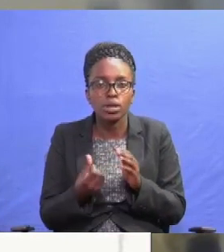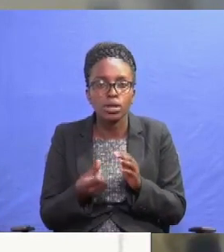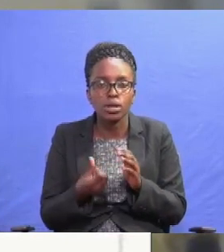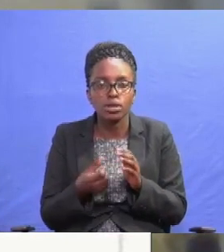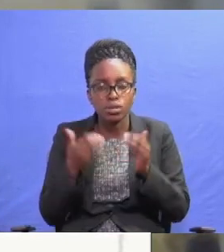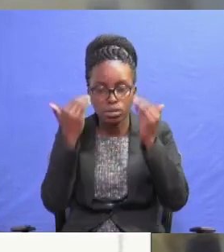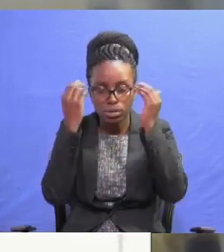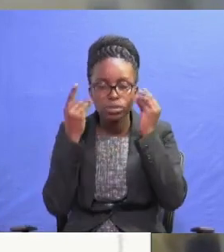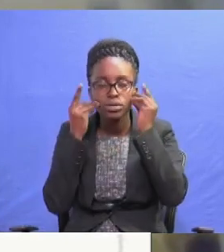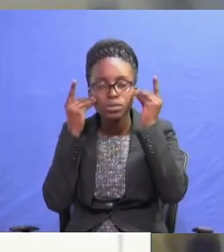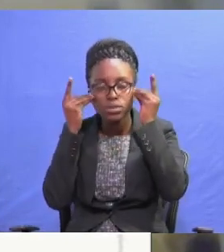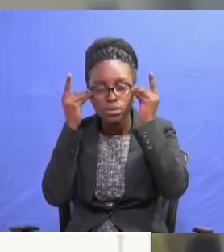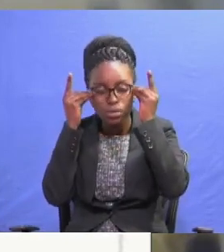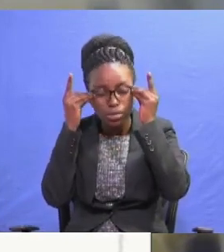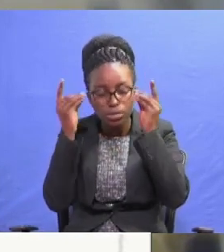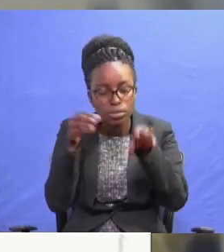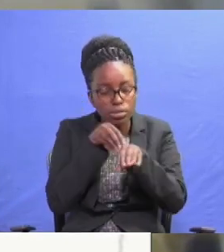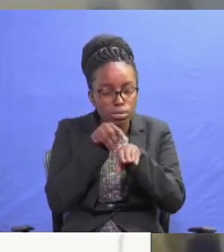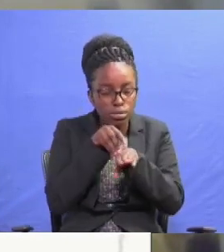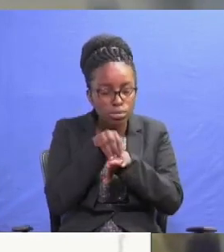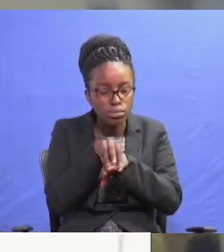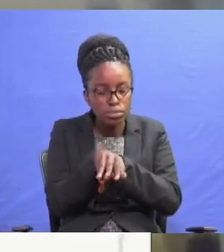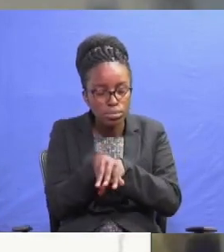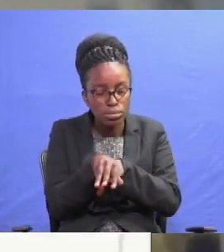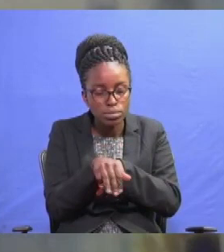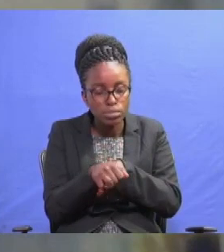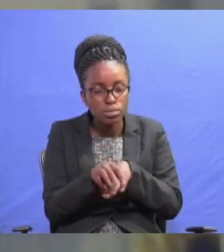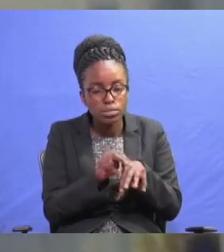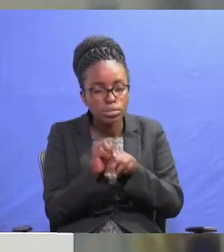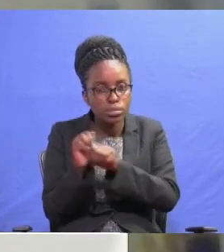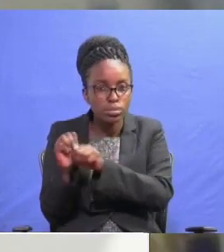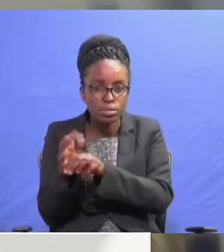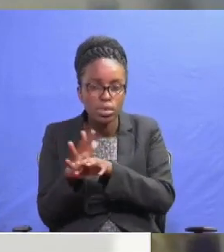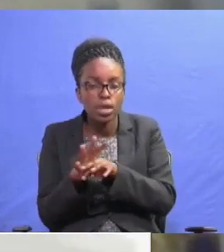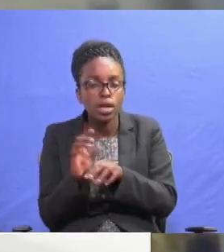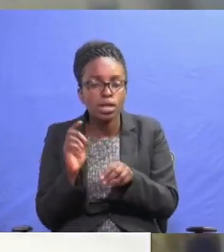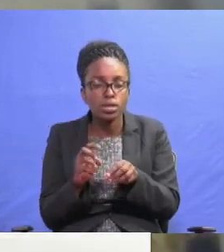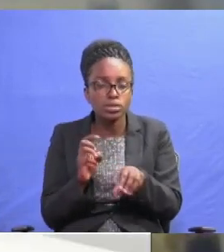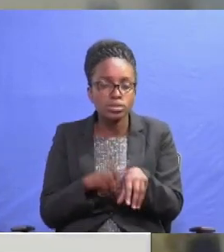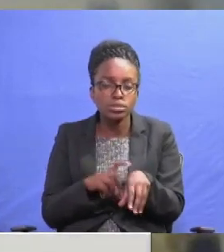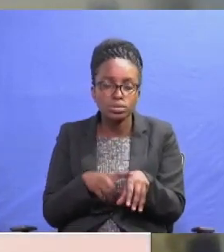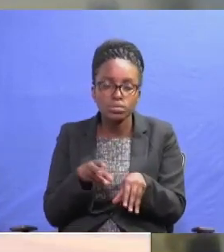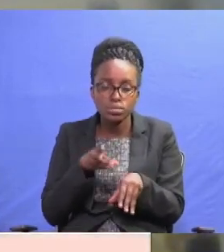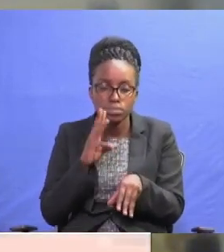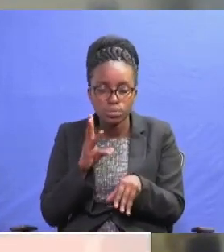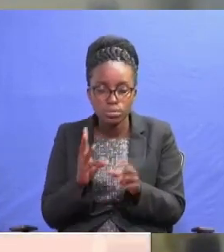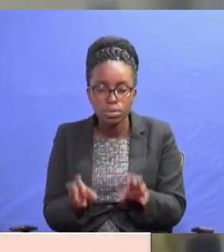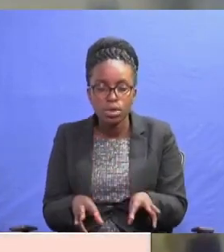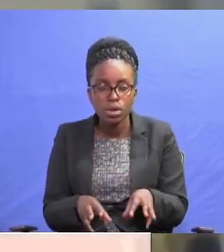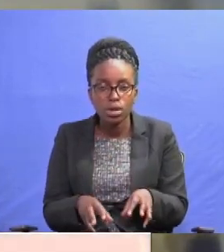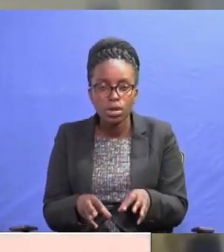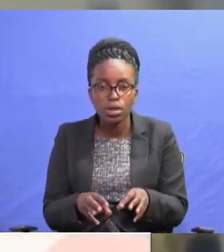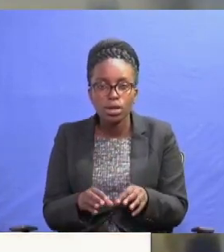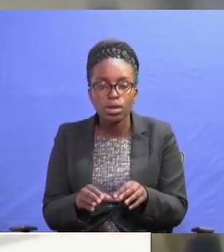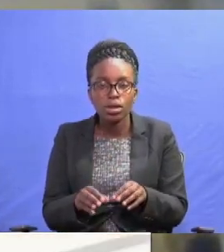So at the moment, you see, if you think about it, all our irrigation schemes in this country are in